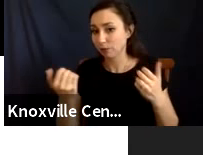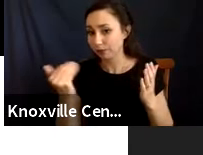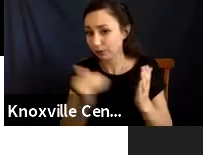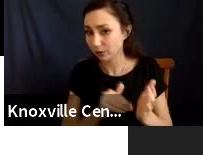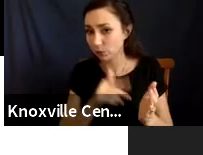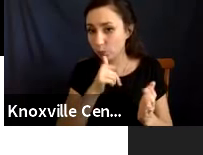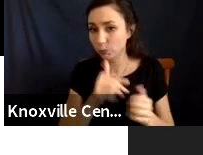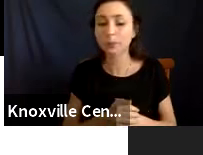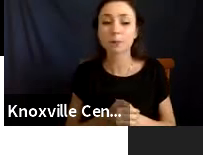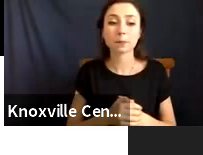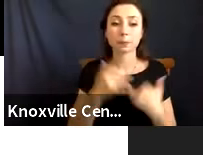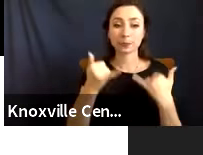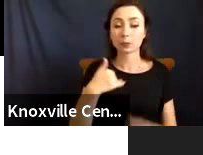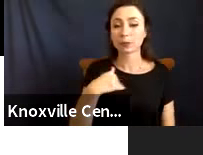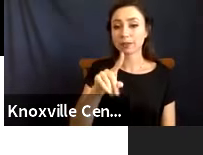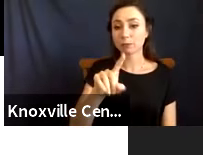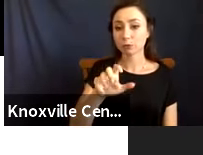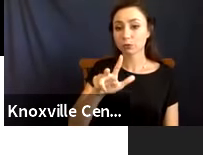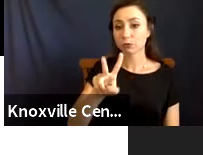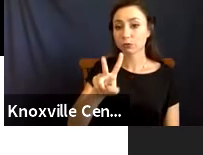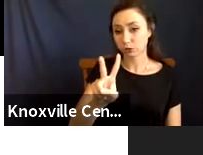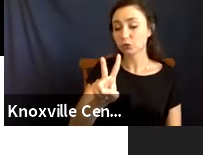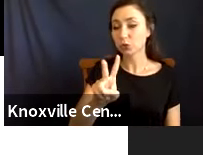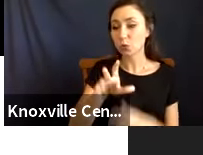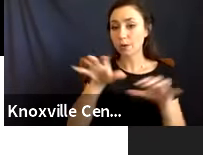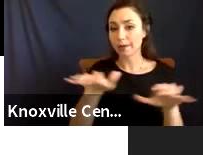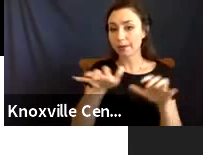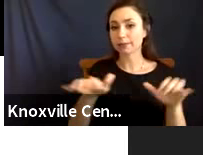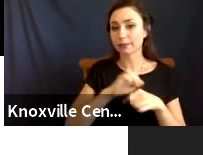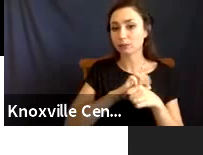have 132 active COVID-19 cases.